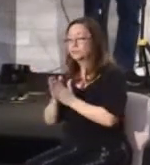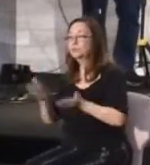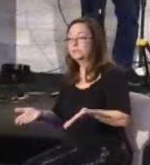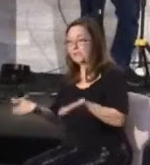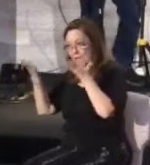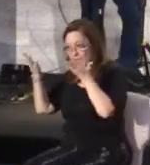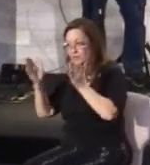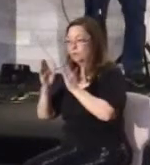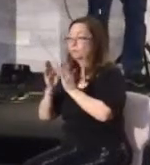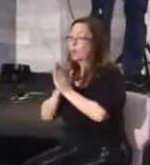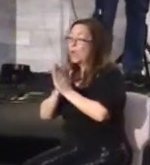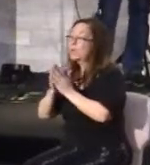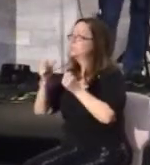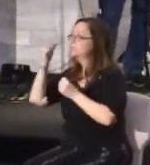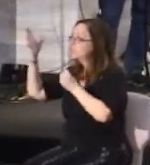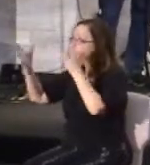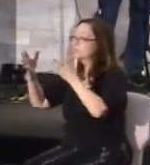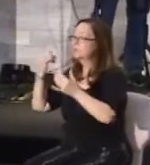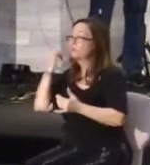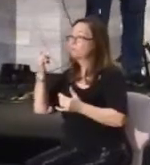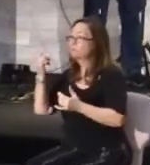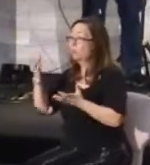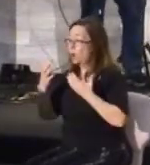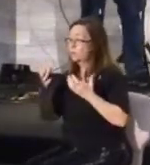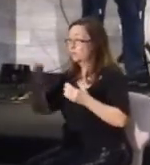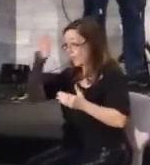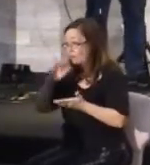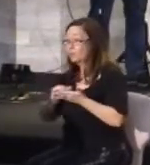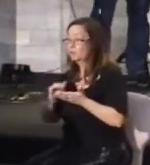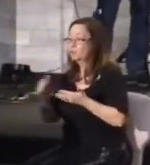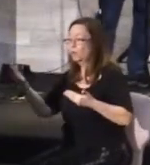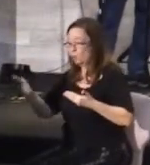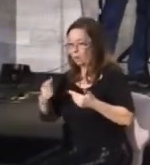pray and sing a song of invitation. And if you want to embrace the forgiveness of God, we